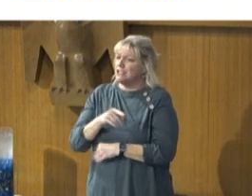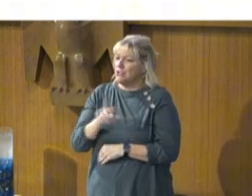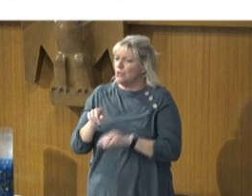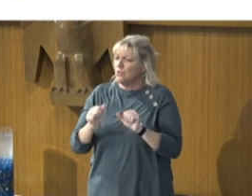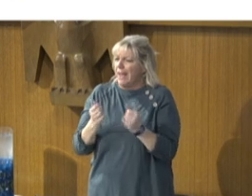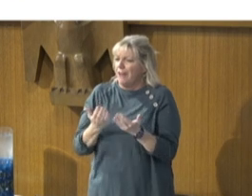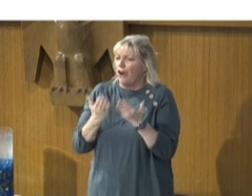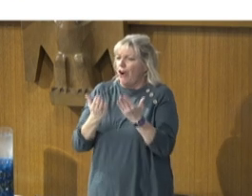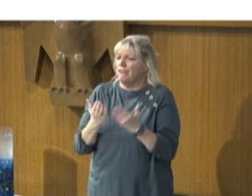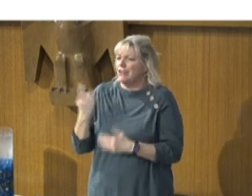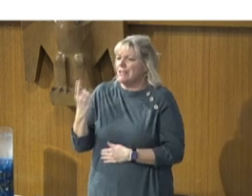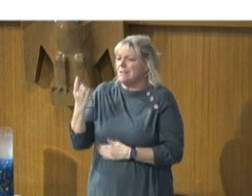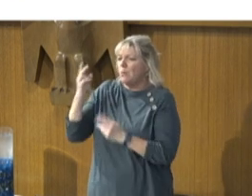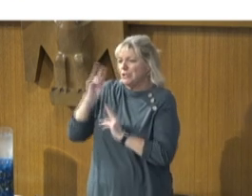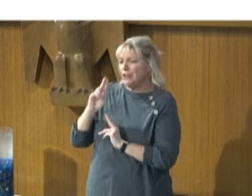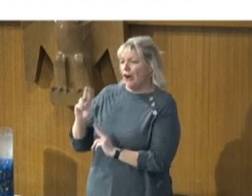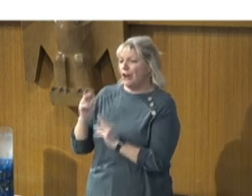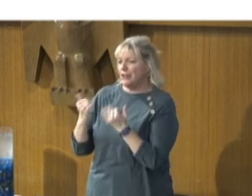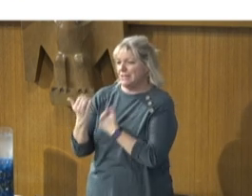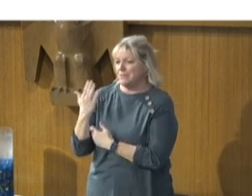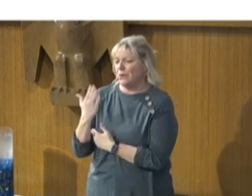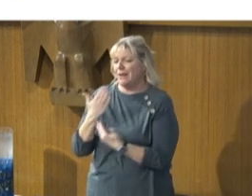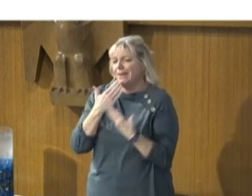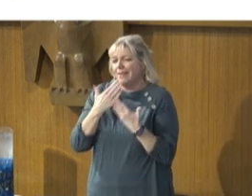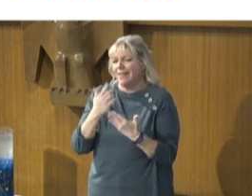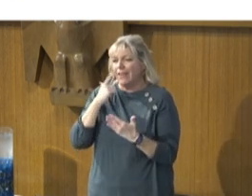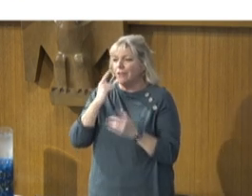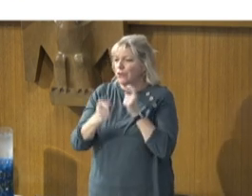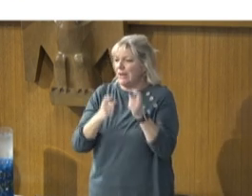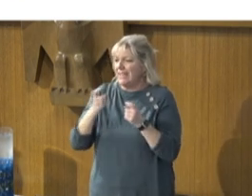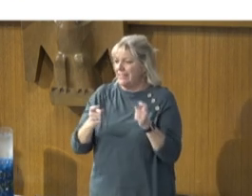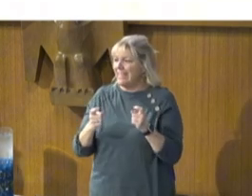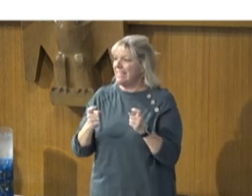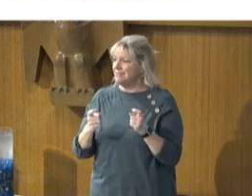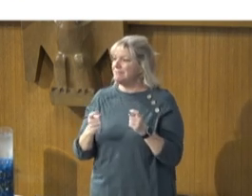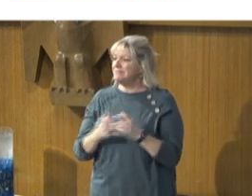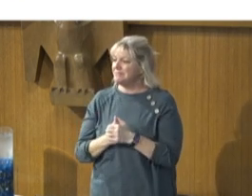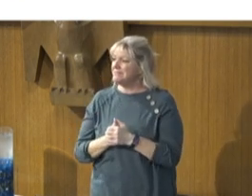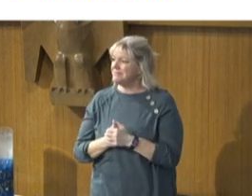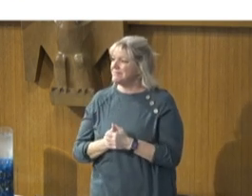honor this morning. Thank you for giving and being part of this ever-growing community of faith.